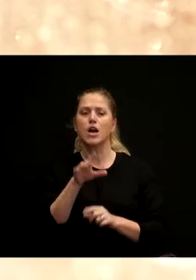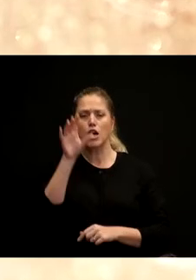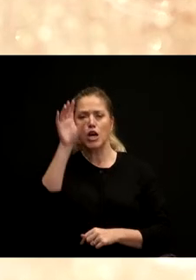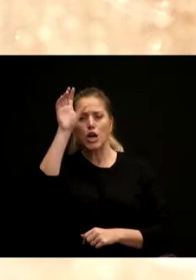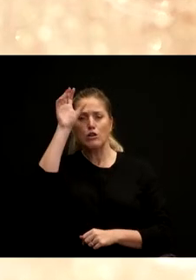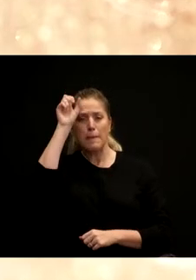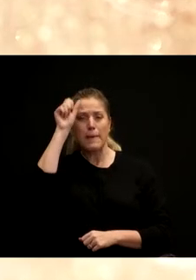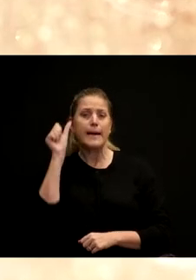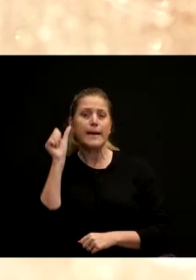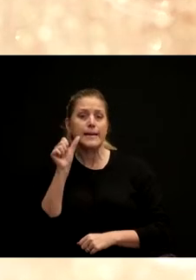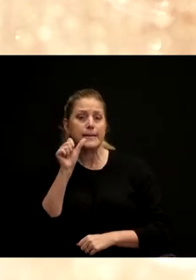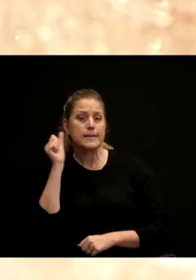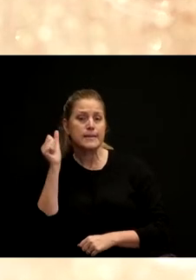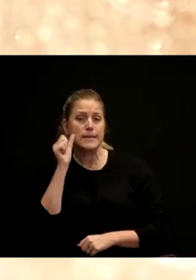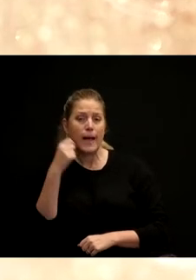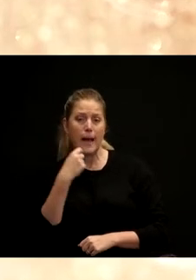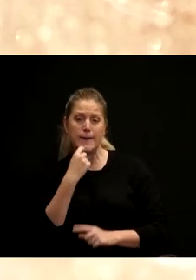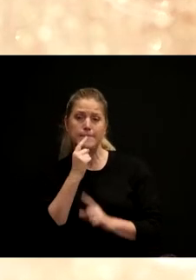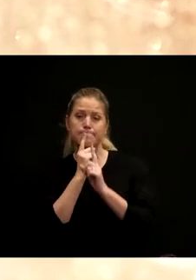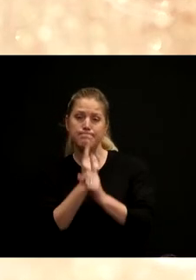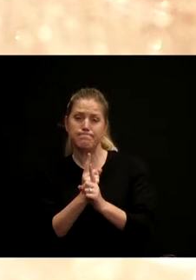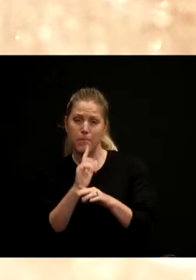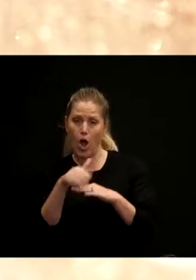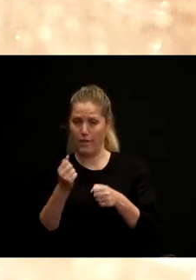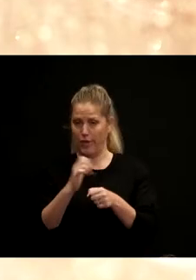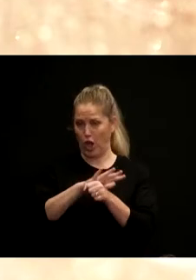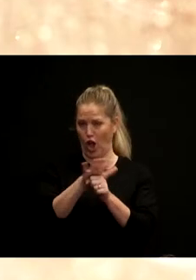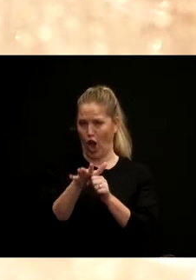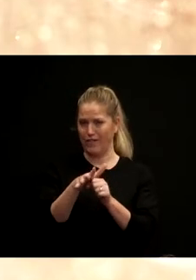in relation to COVID safety.